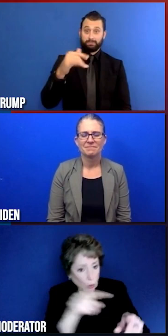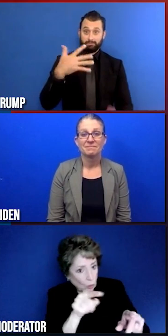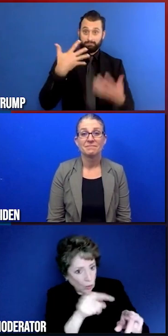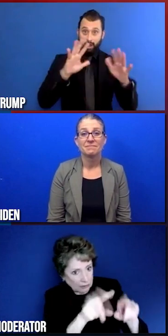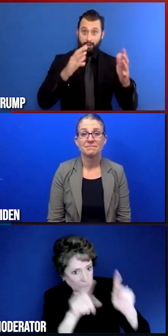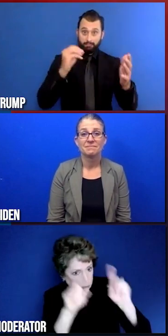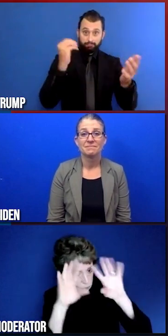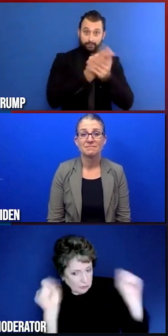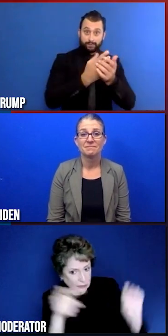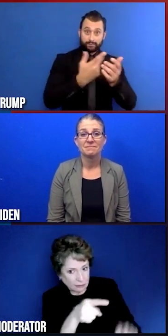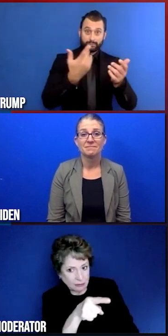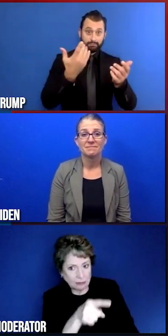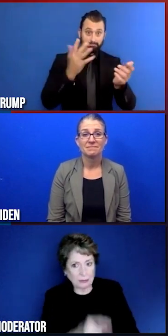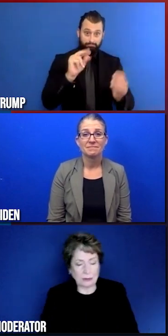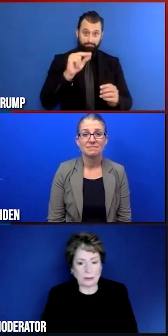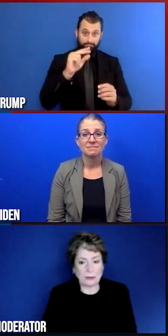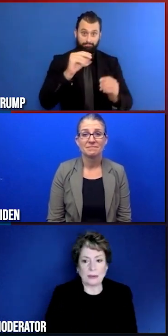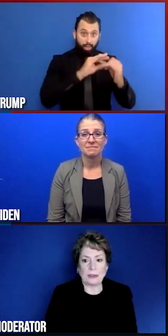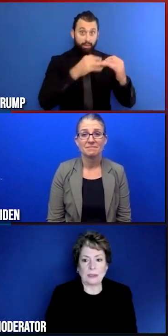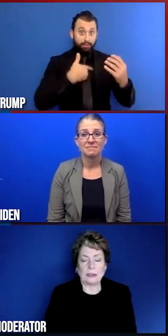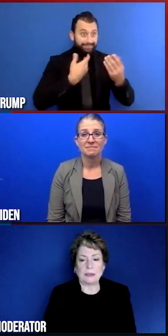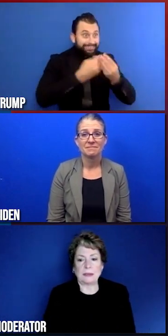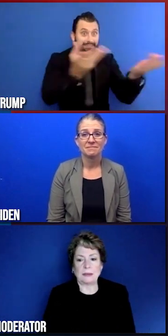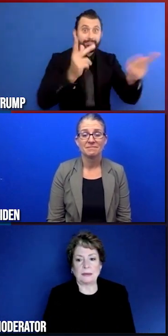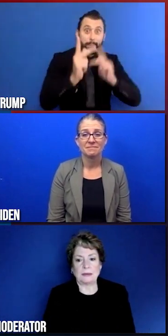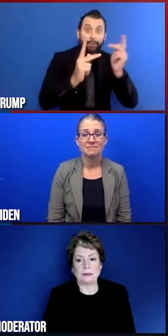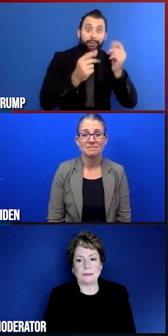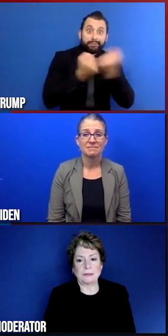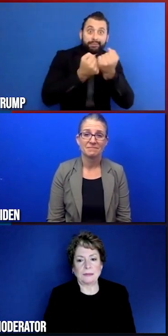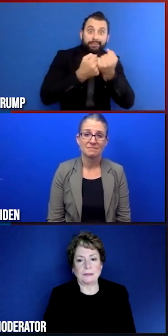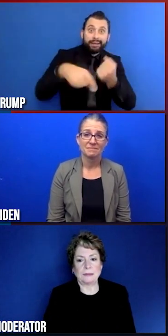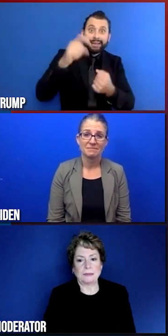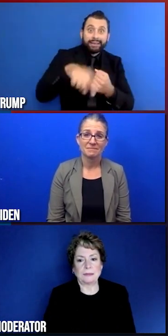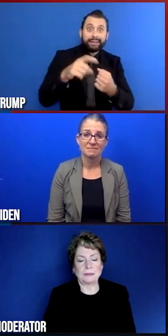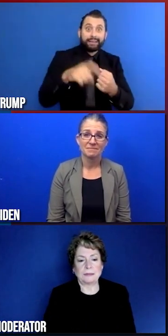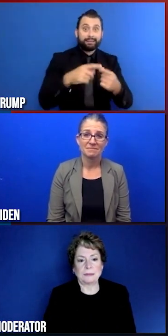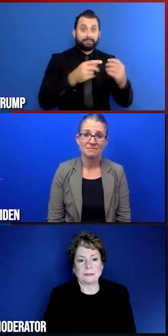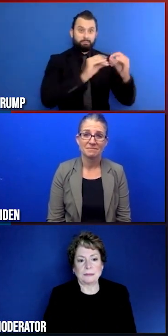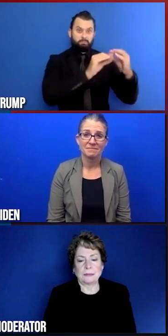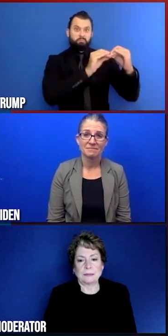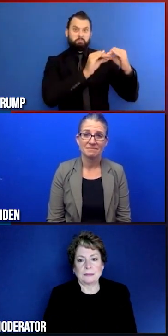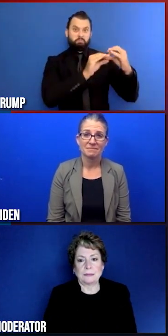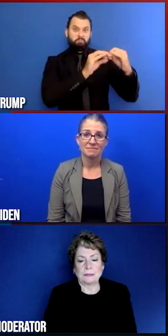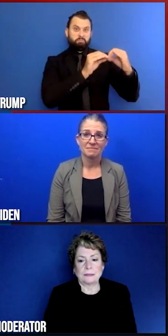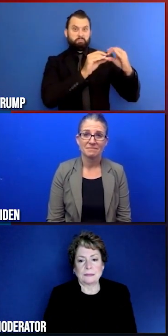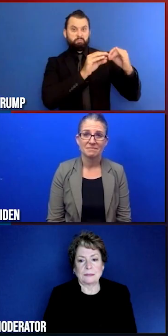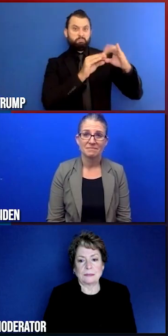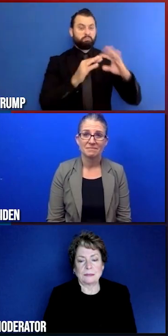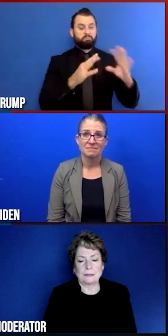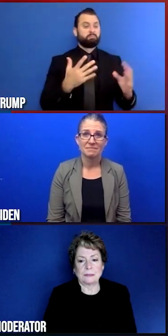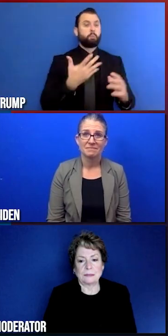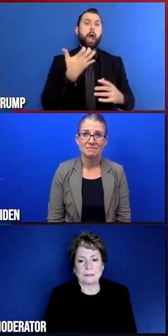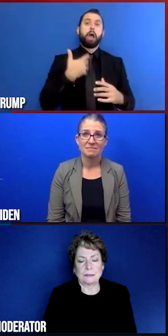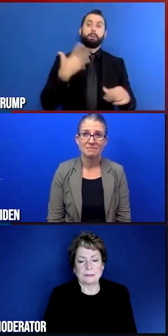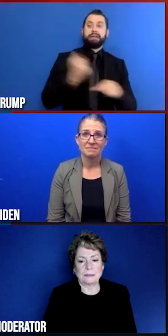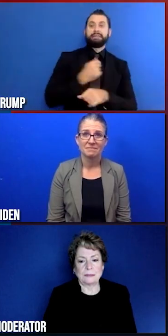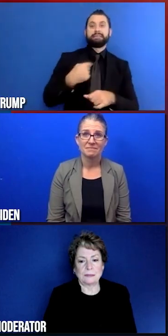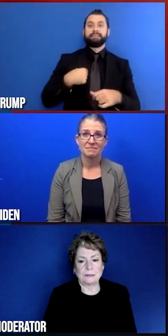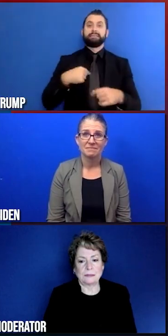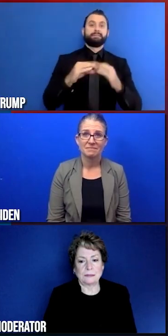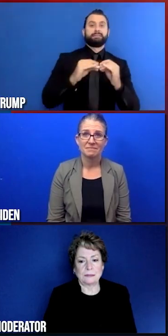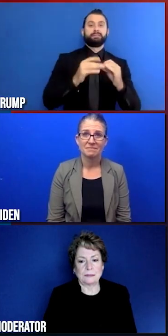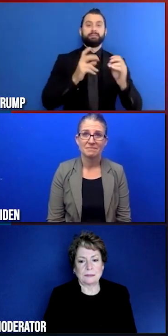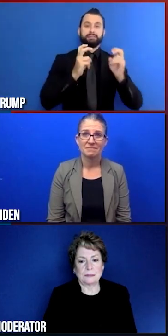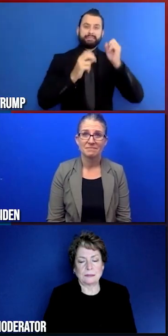her. Nancy Pelosi doesn't want to approve anything because she'd love to have some victories on a date called November 3rd.